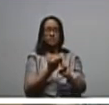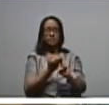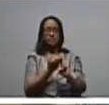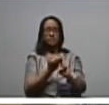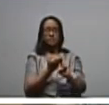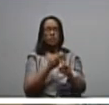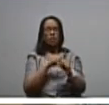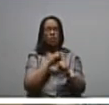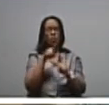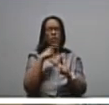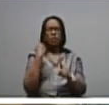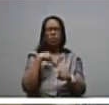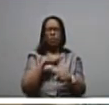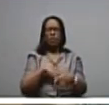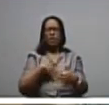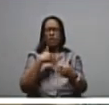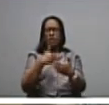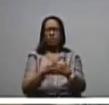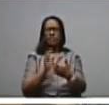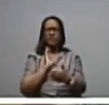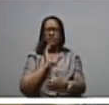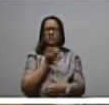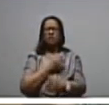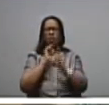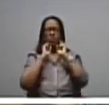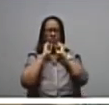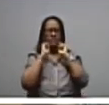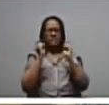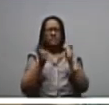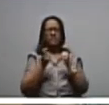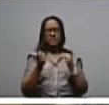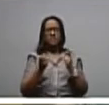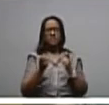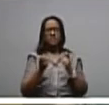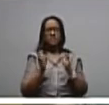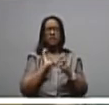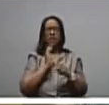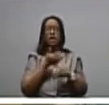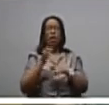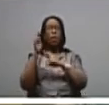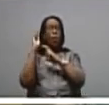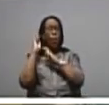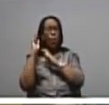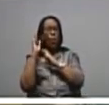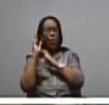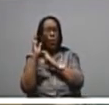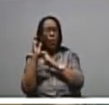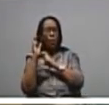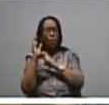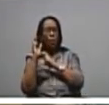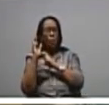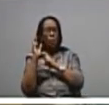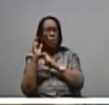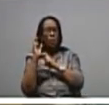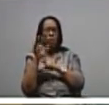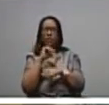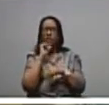when we confess our sins with true sorrow, when we turn away from